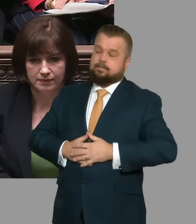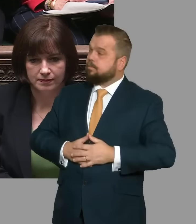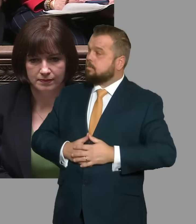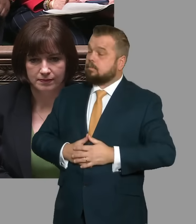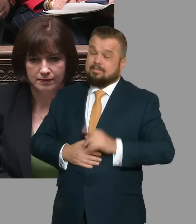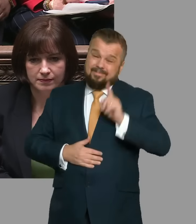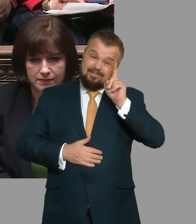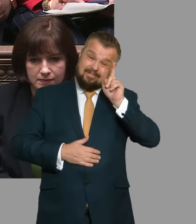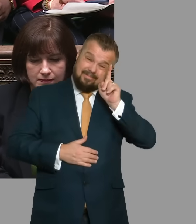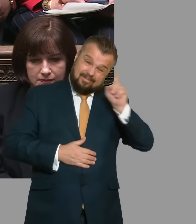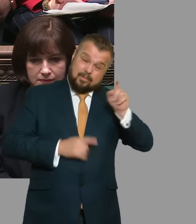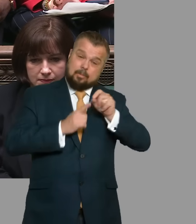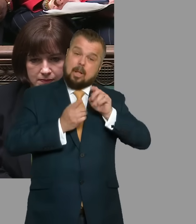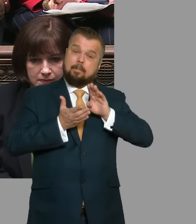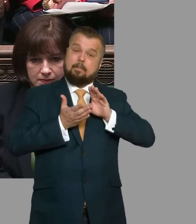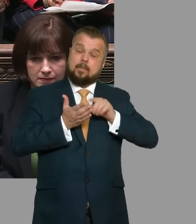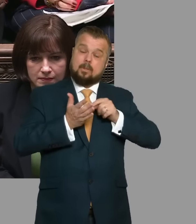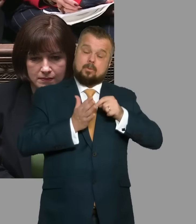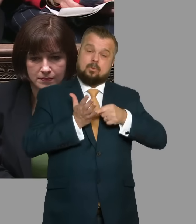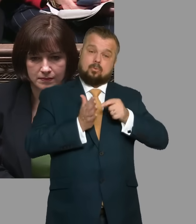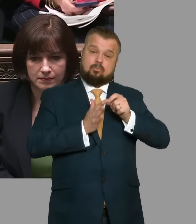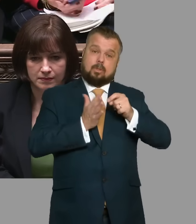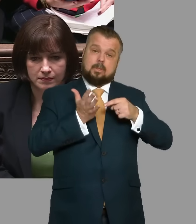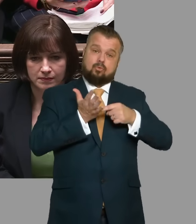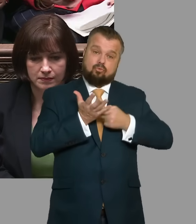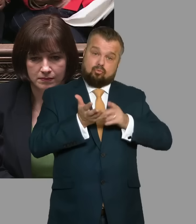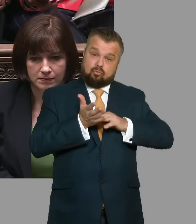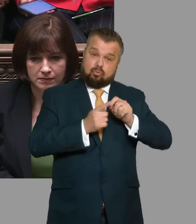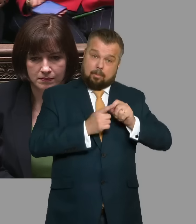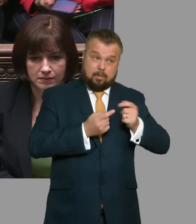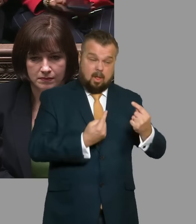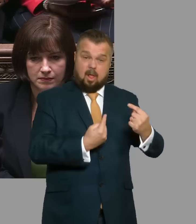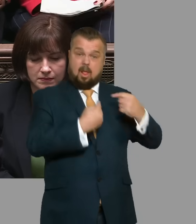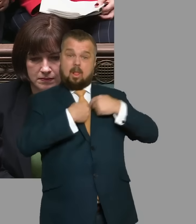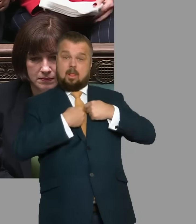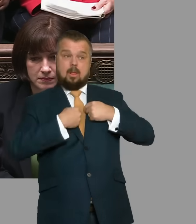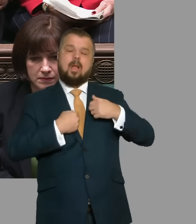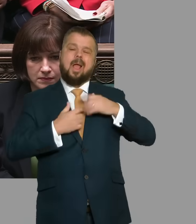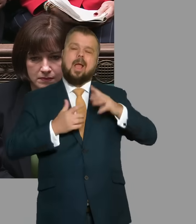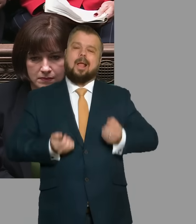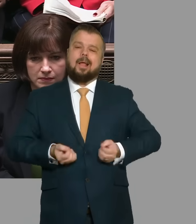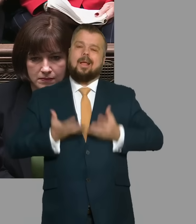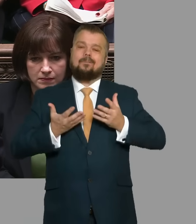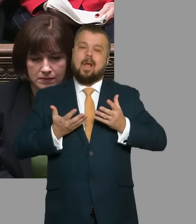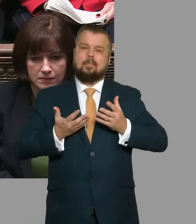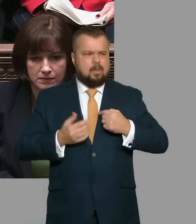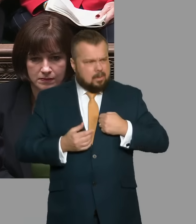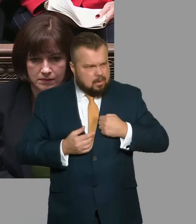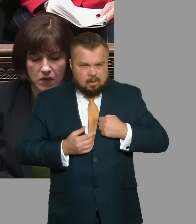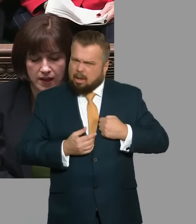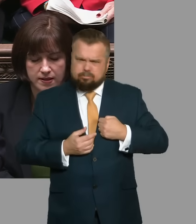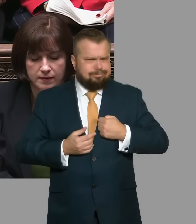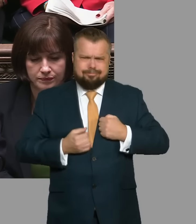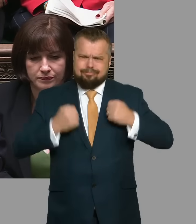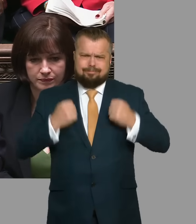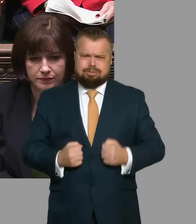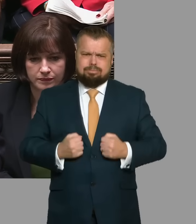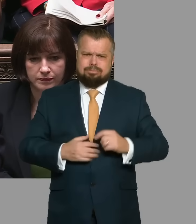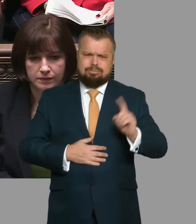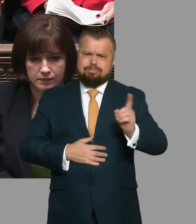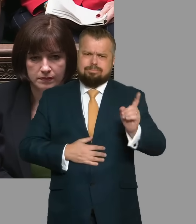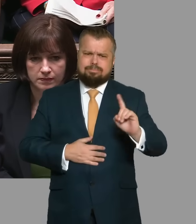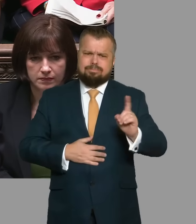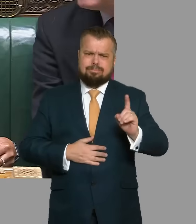Given that that was his express purpose, I'm surprised the Leader of the Opposition has jumped on the bandwagon.